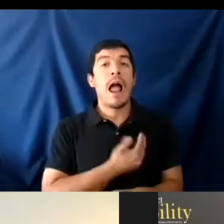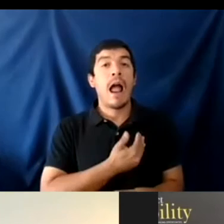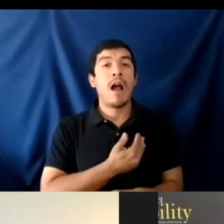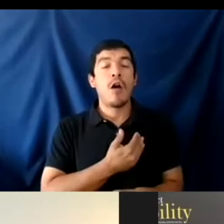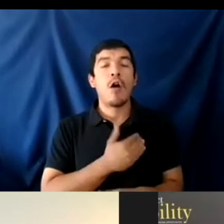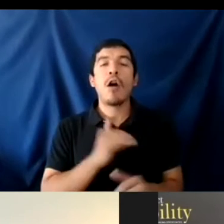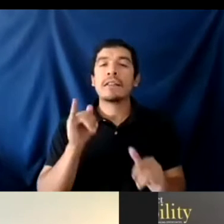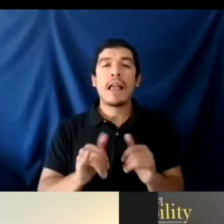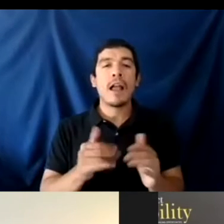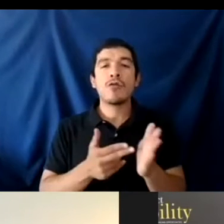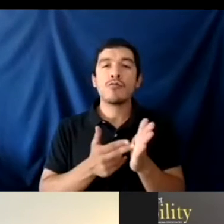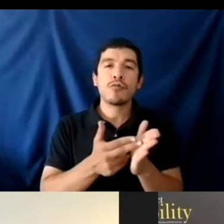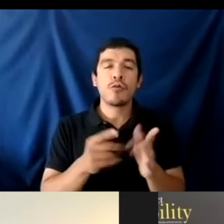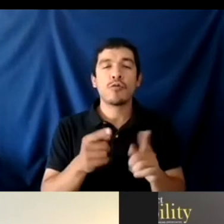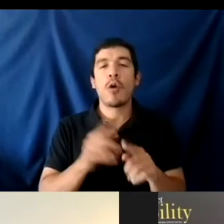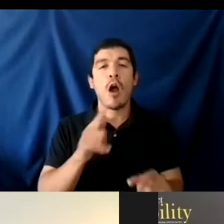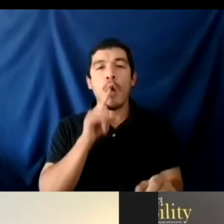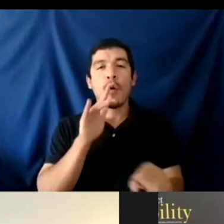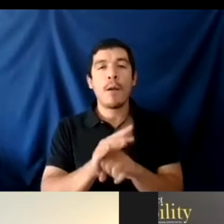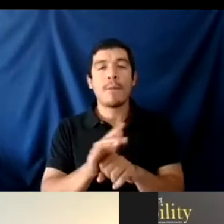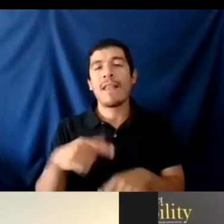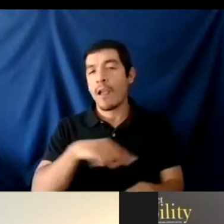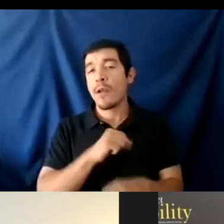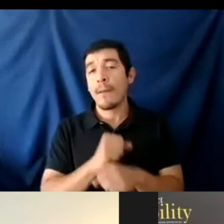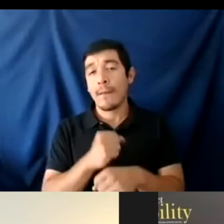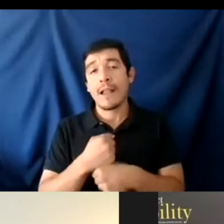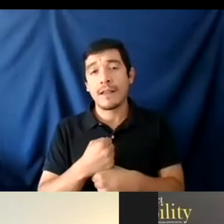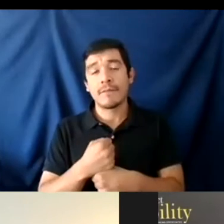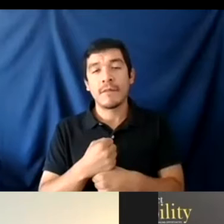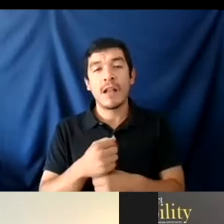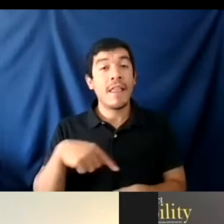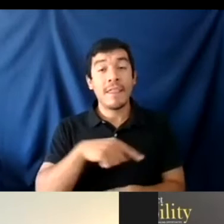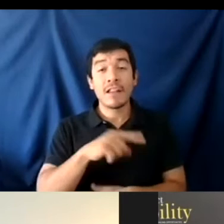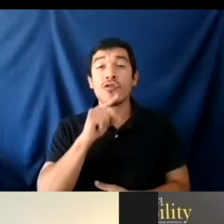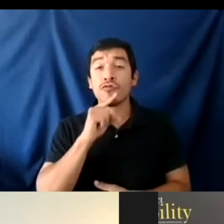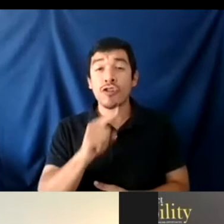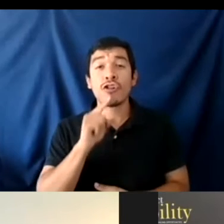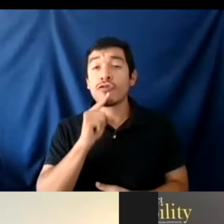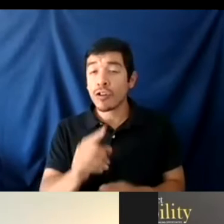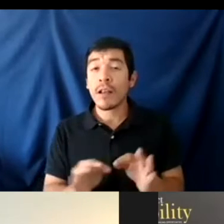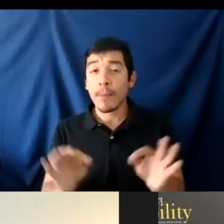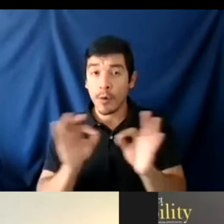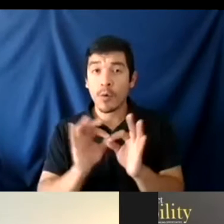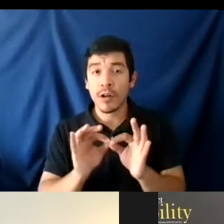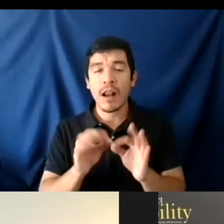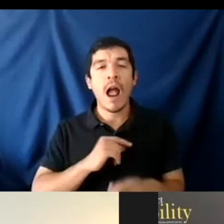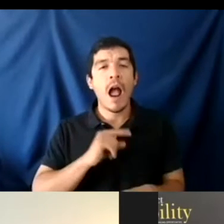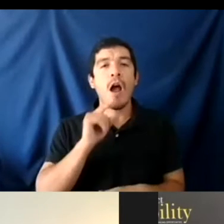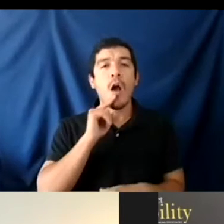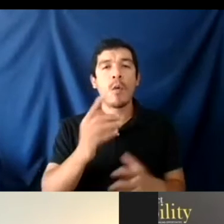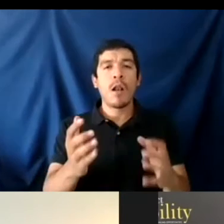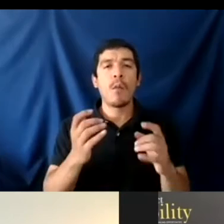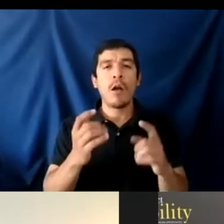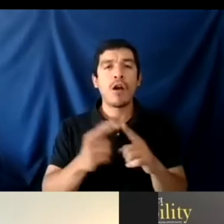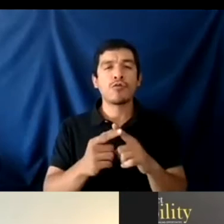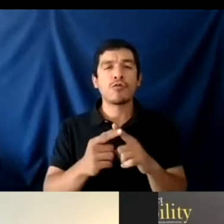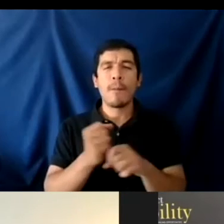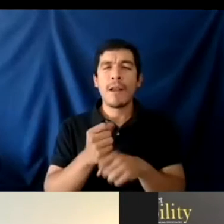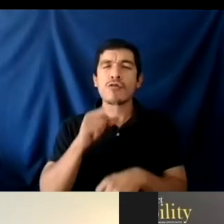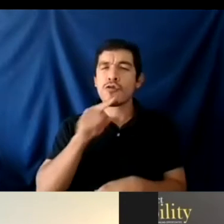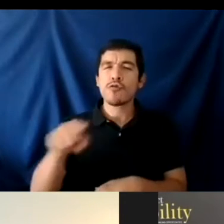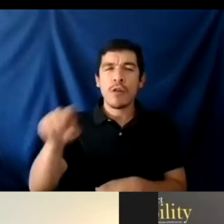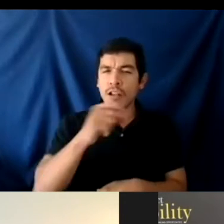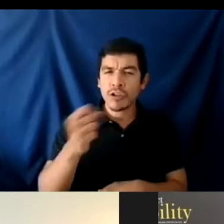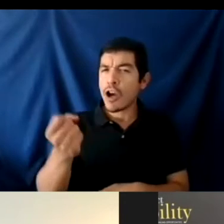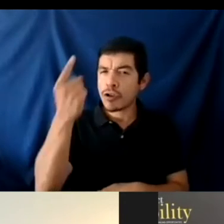staying true to the promises that we make. This is really, really important. And I really want to hammer this home for